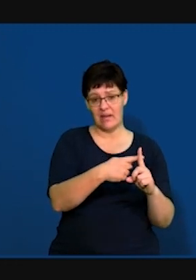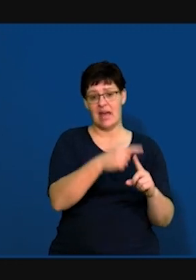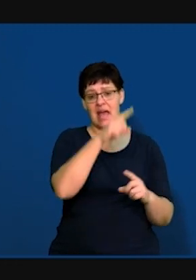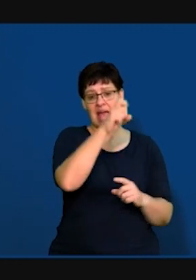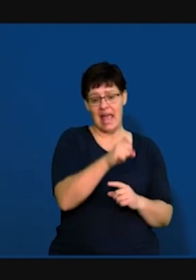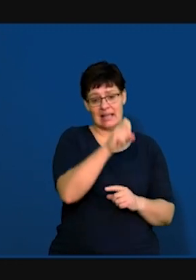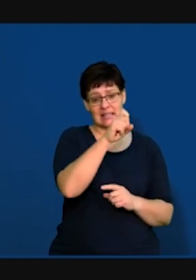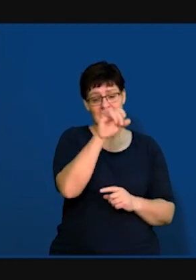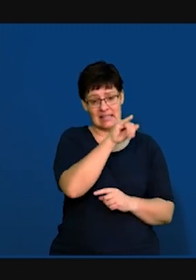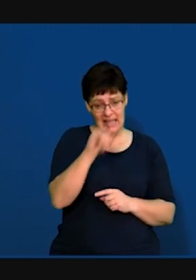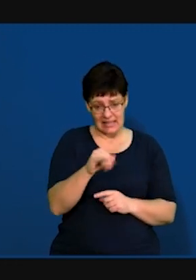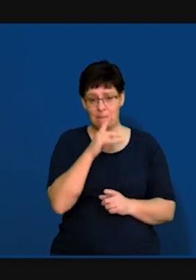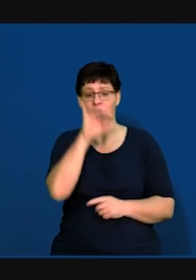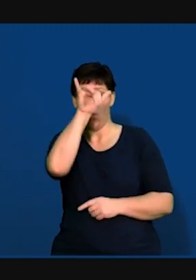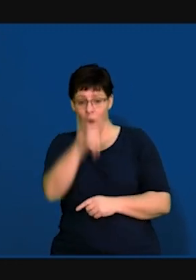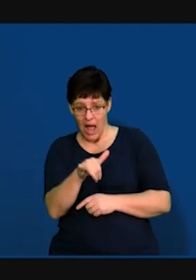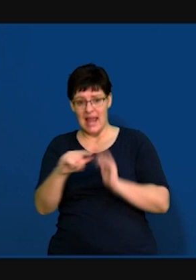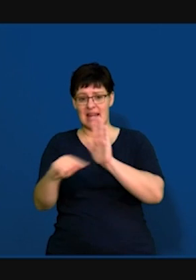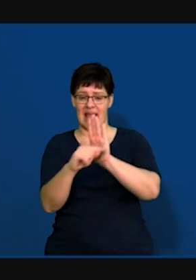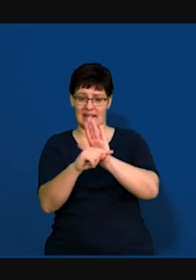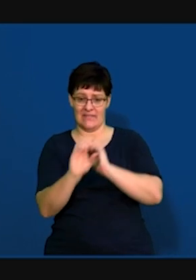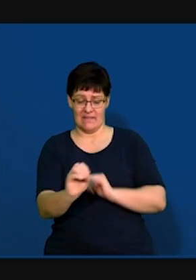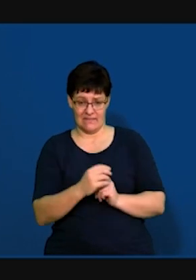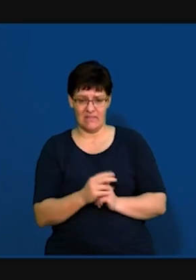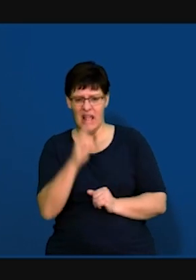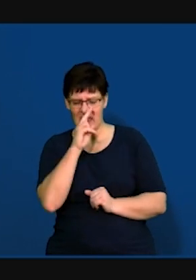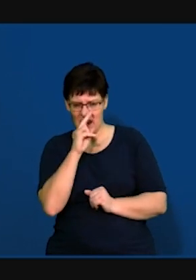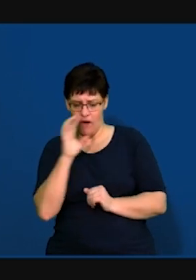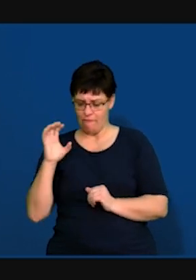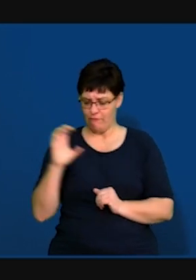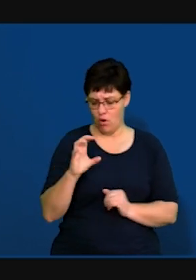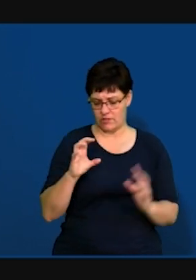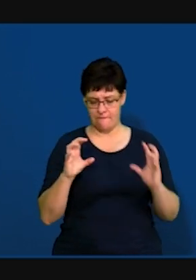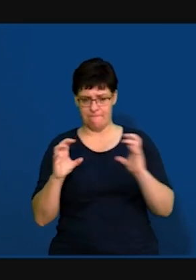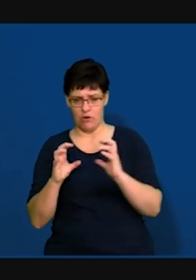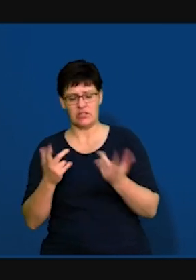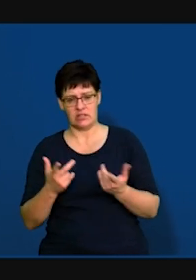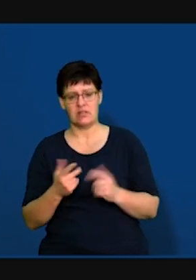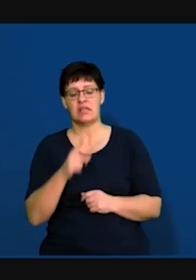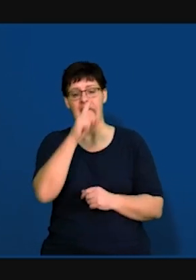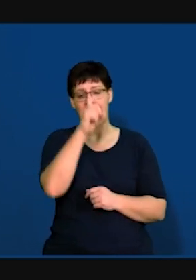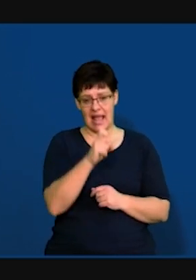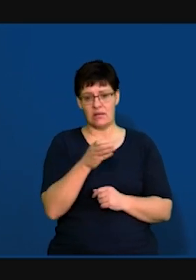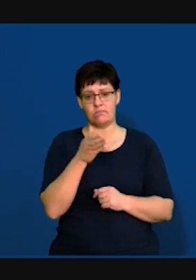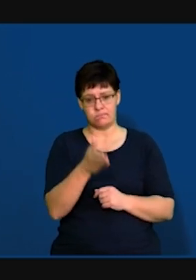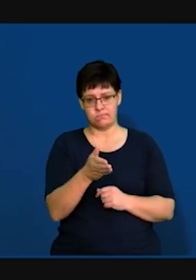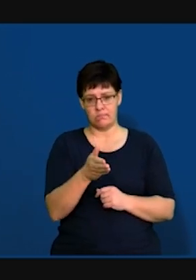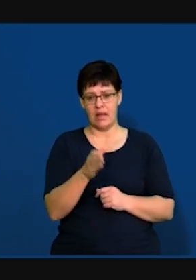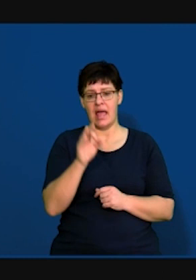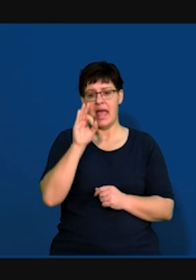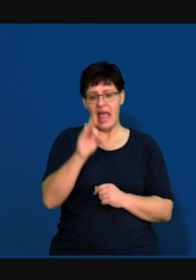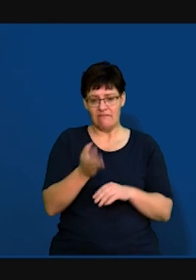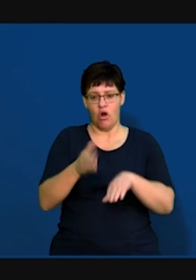while Y is negative. Now, let's look at the issue of the forces as an example. It says charge X exerts a force F on charge